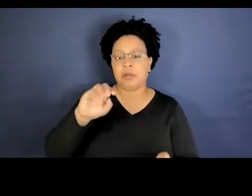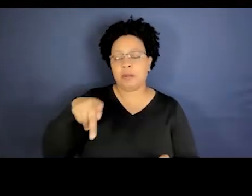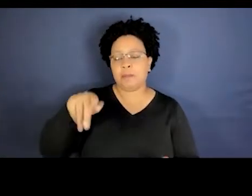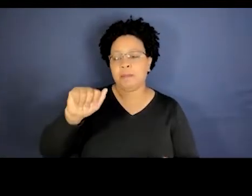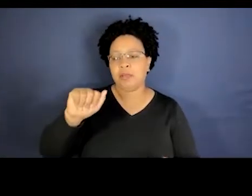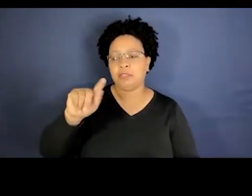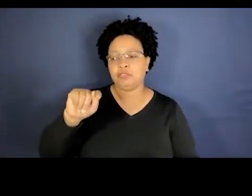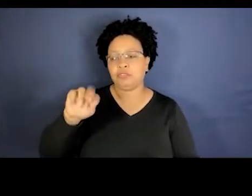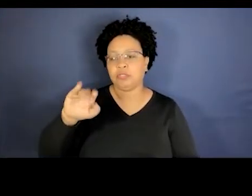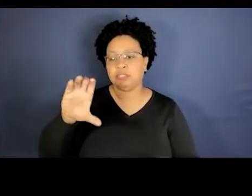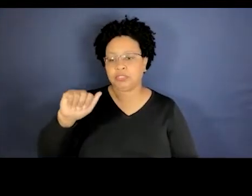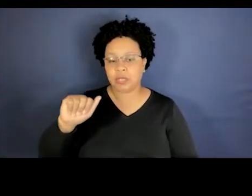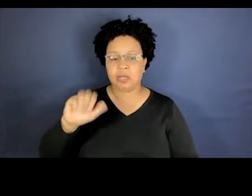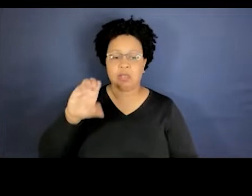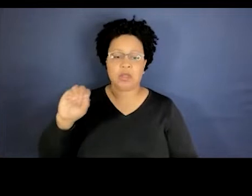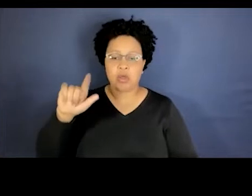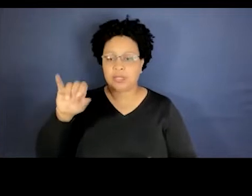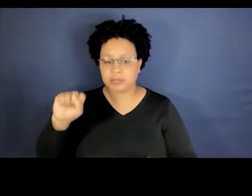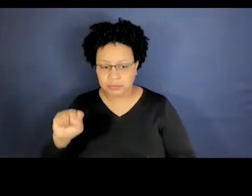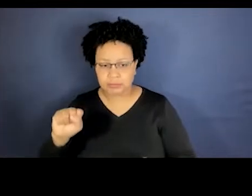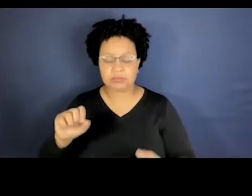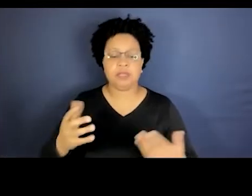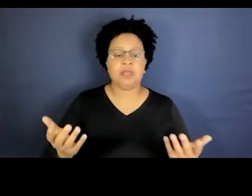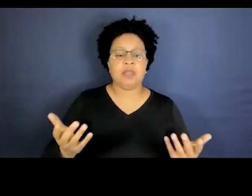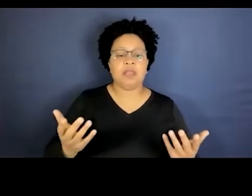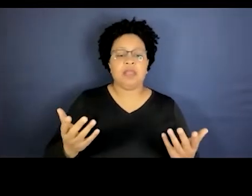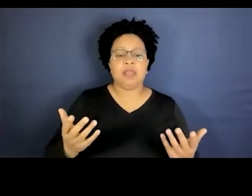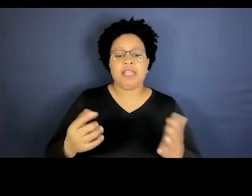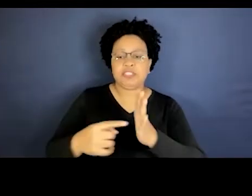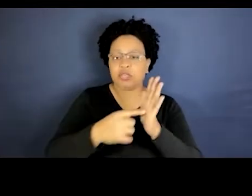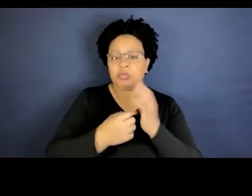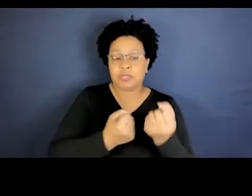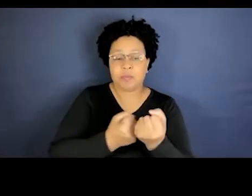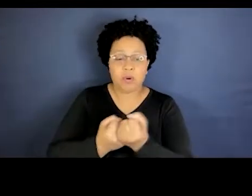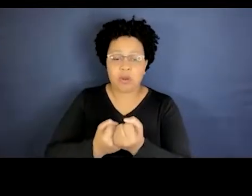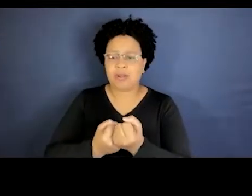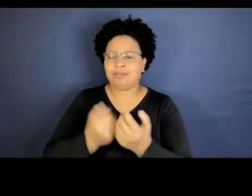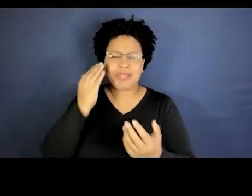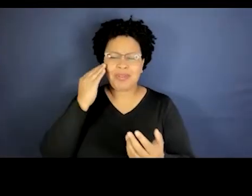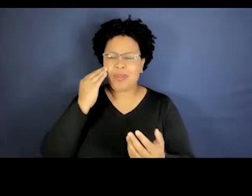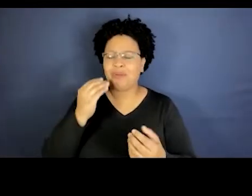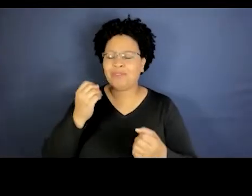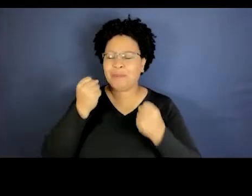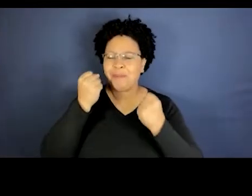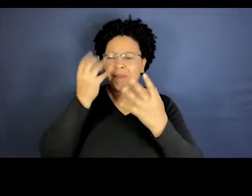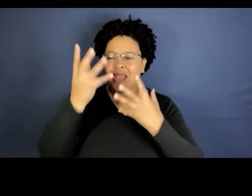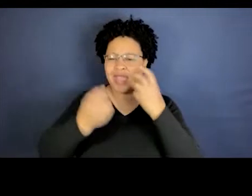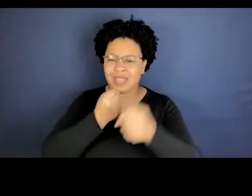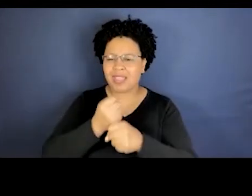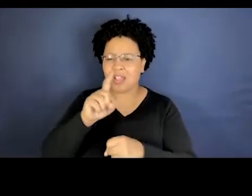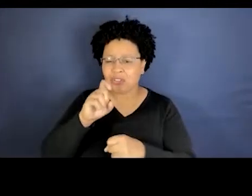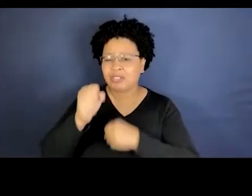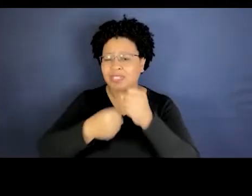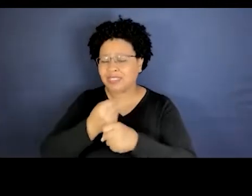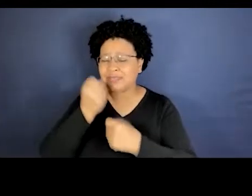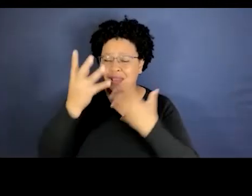other mothering that really reiterates that for centuries, this is nothing new. Black women have been doing this. It has been